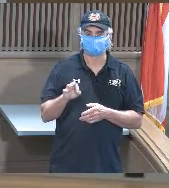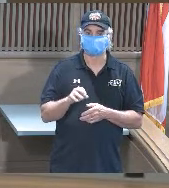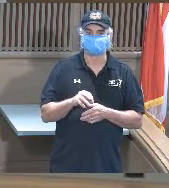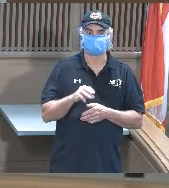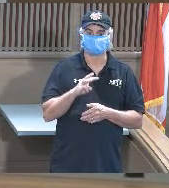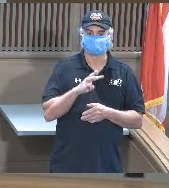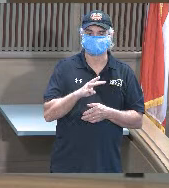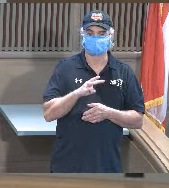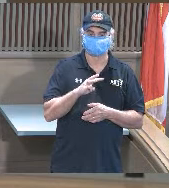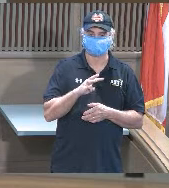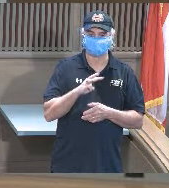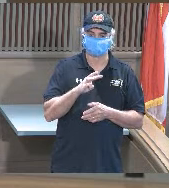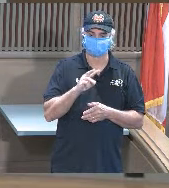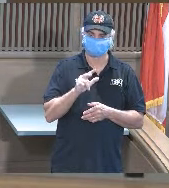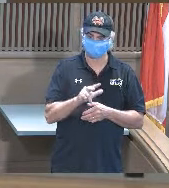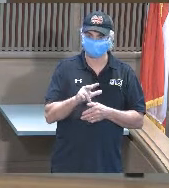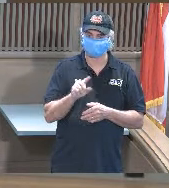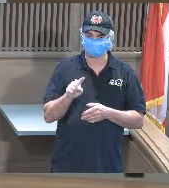229-312-MyMD or